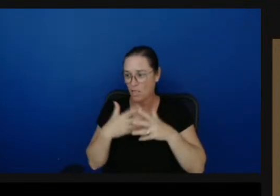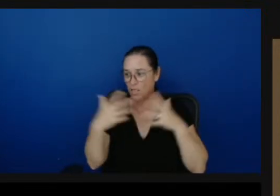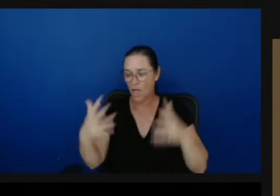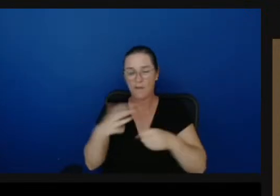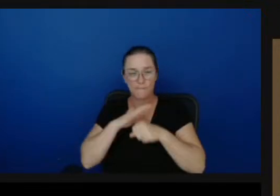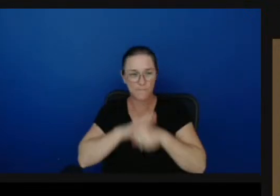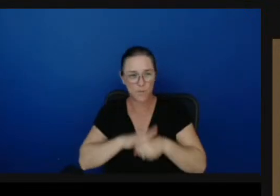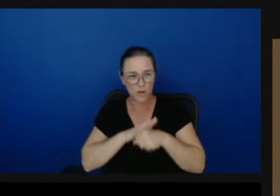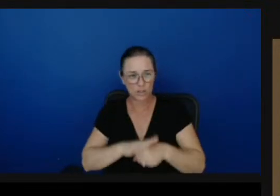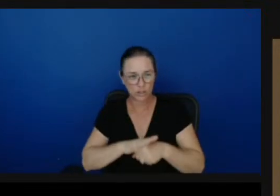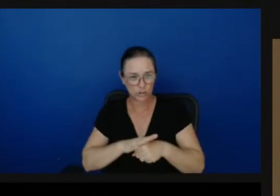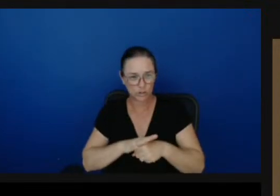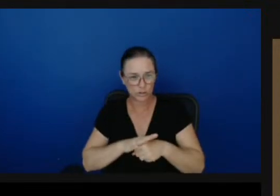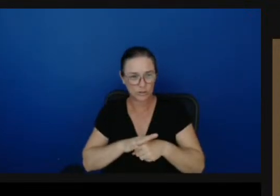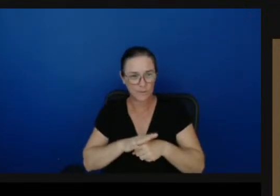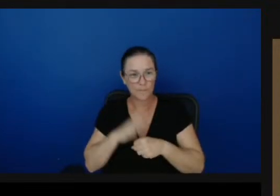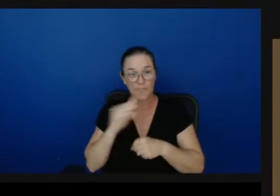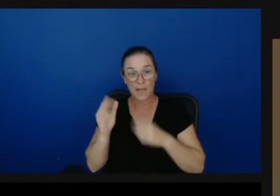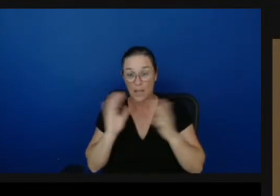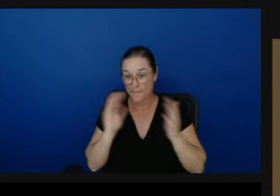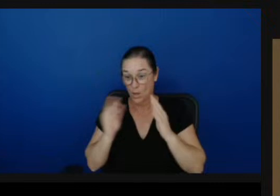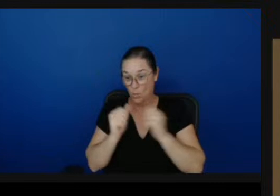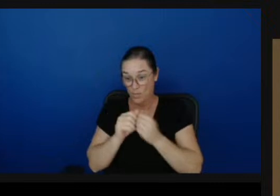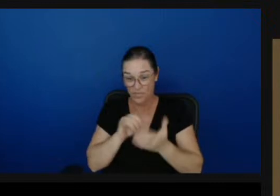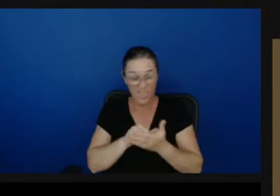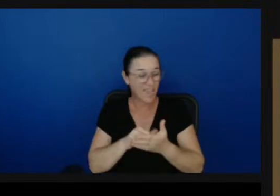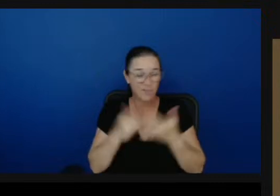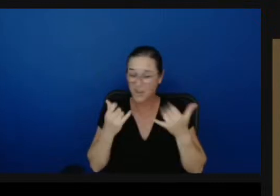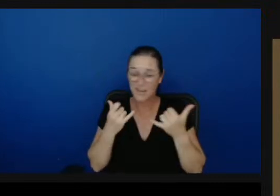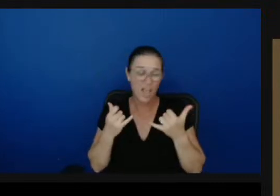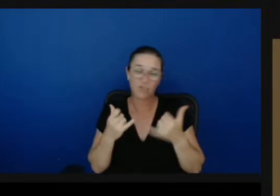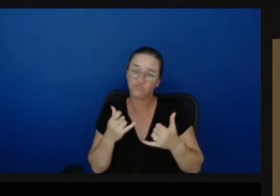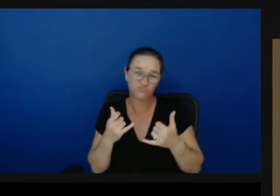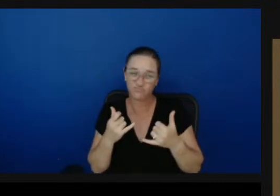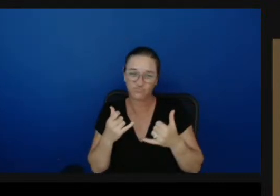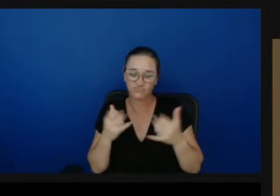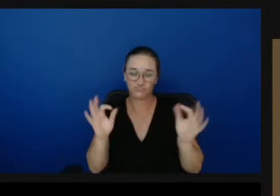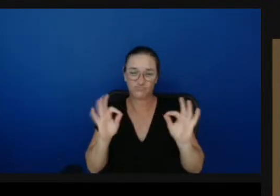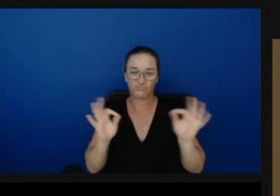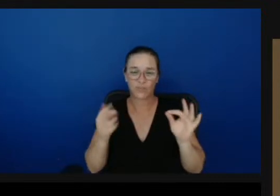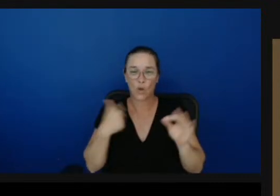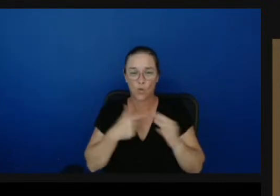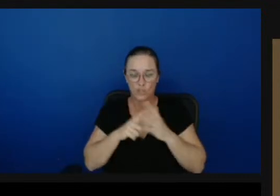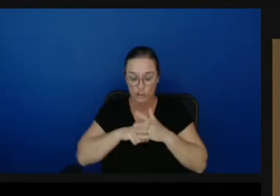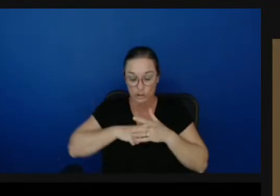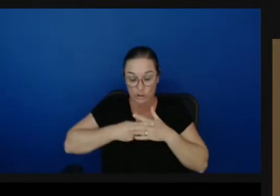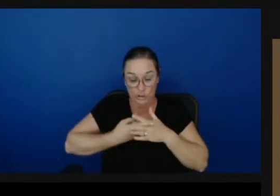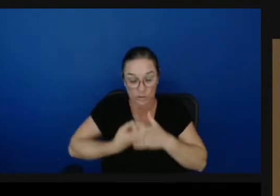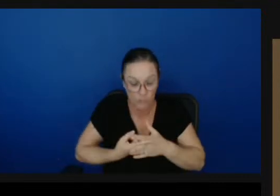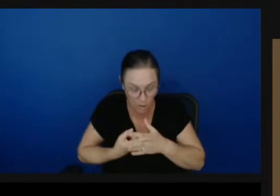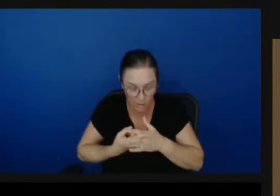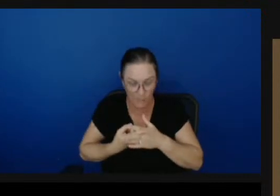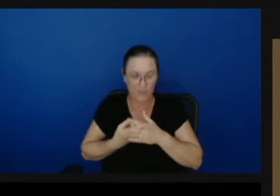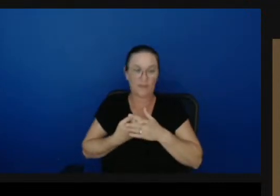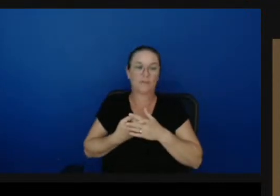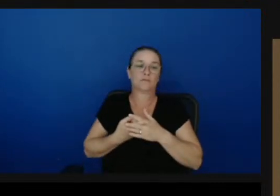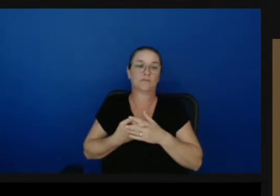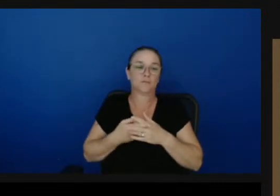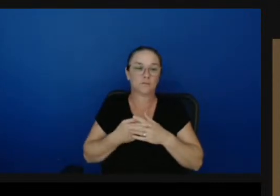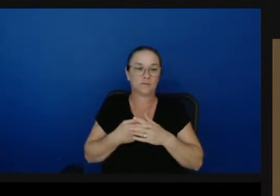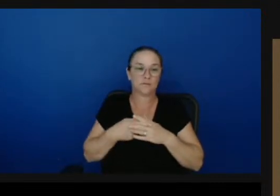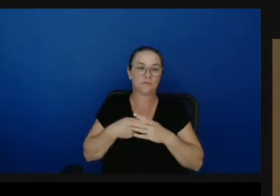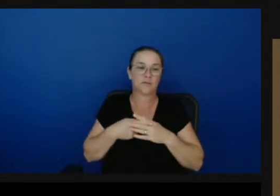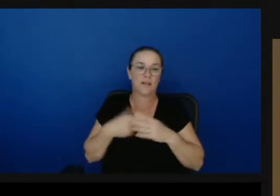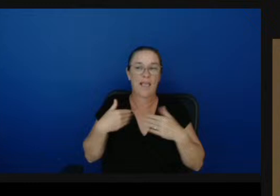inflated. And in comparison to that, right now we're not that inflated. We're just starting off the pathway to getting back towards that.